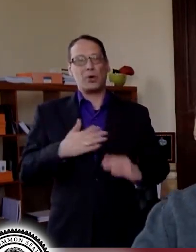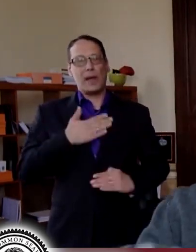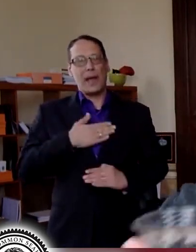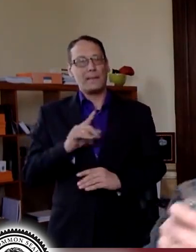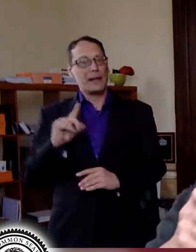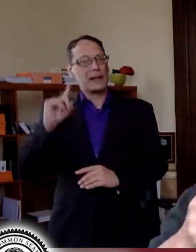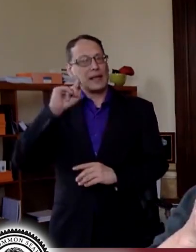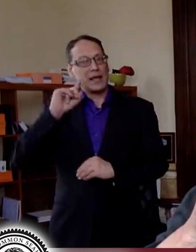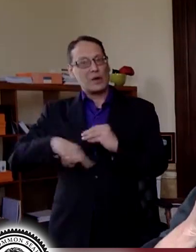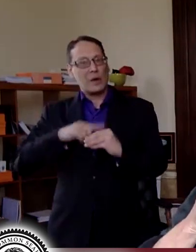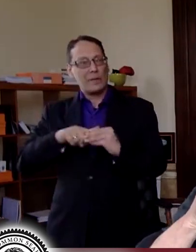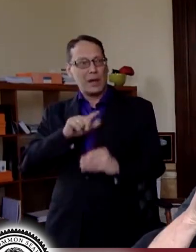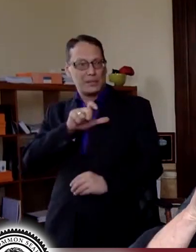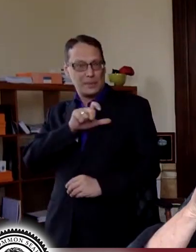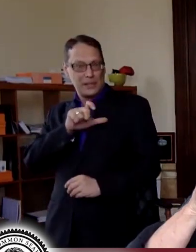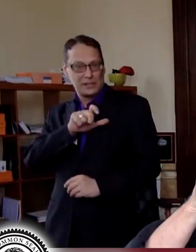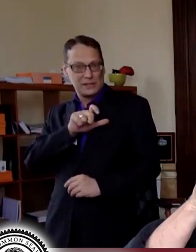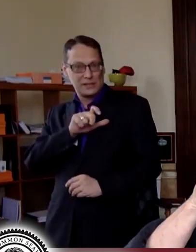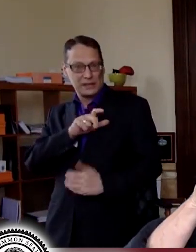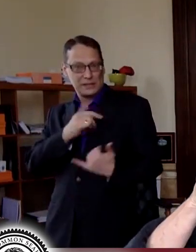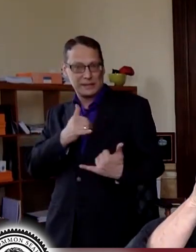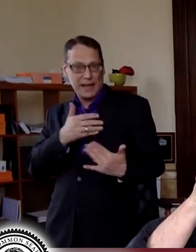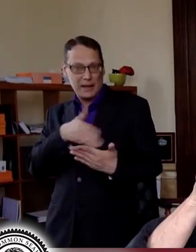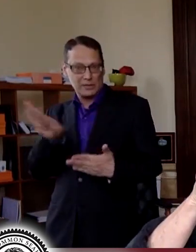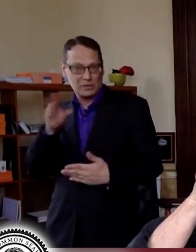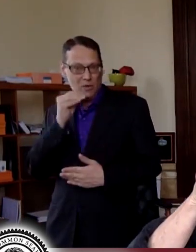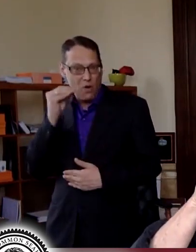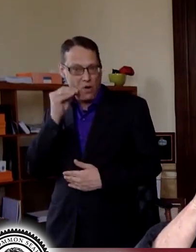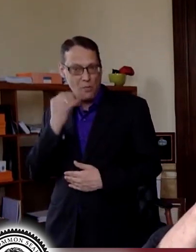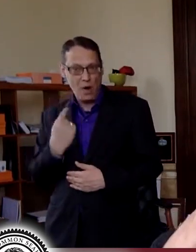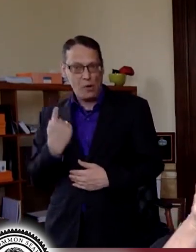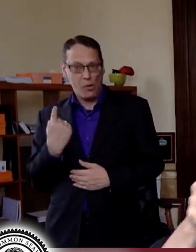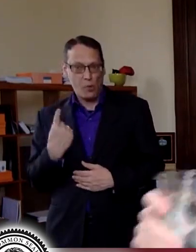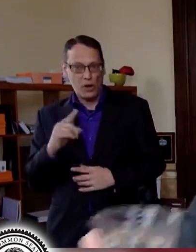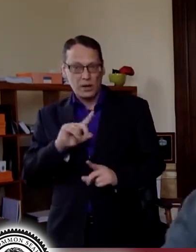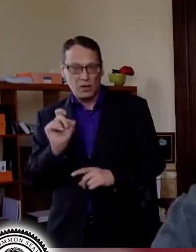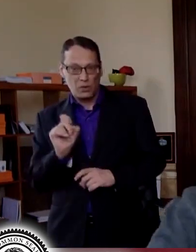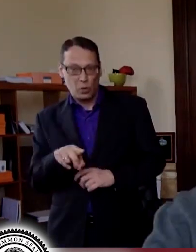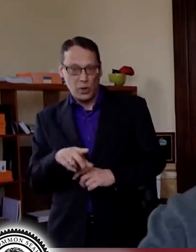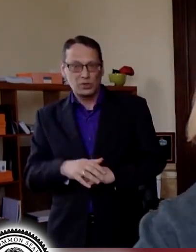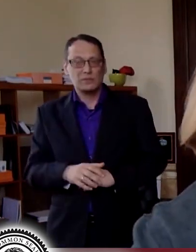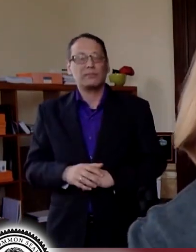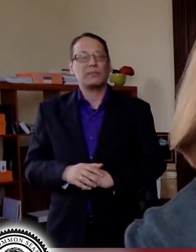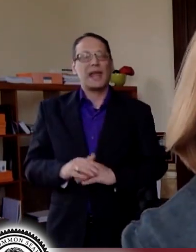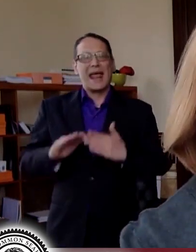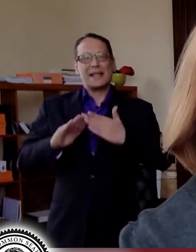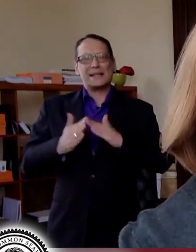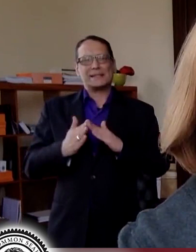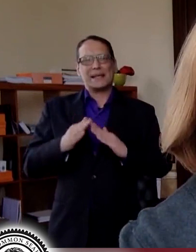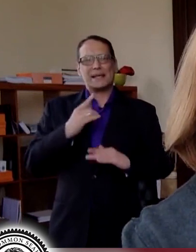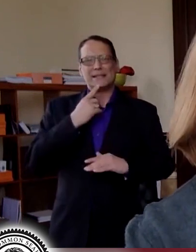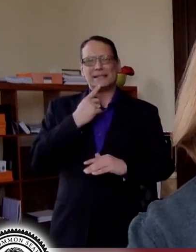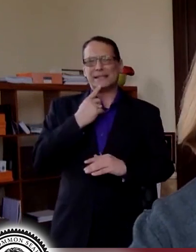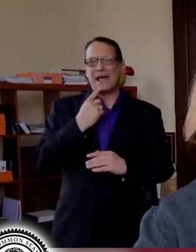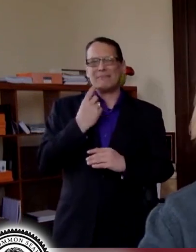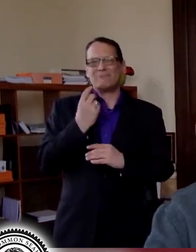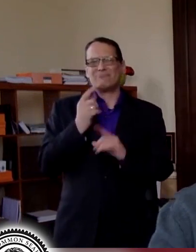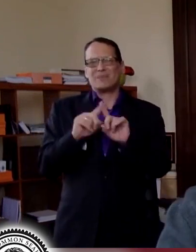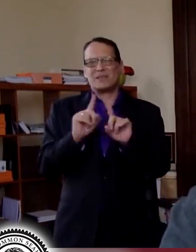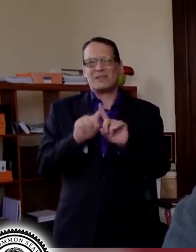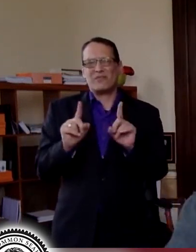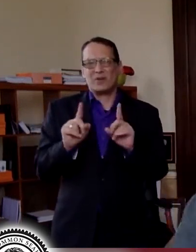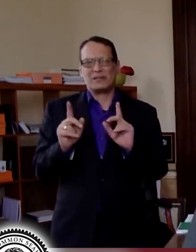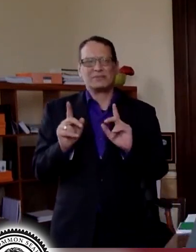police officer who's being discharged from the hospital today. One question about the city previously said about a dozen other employees of